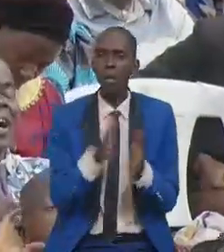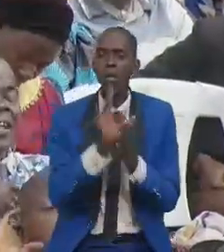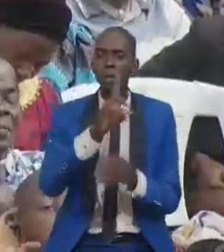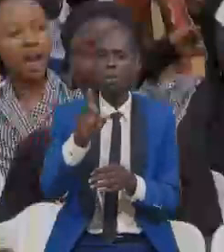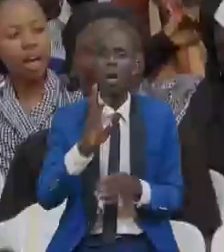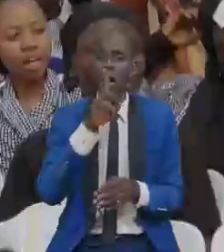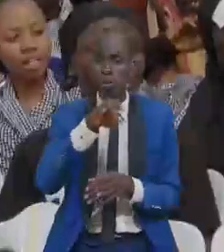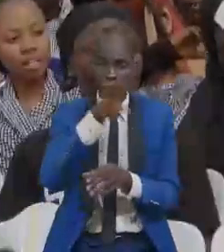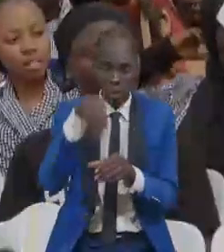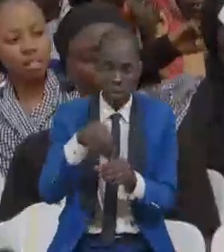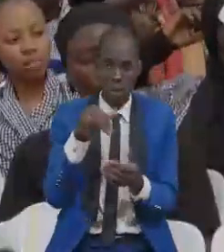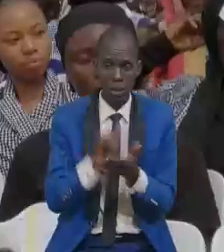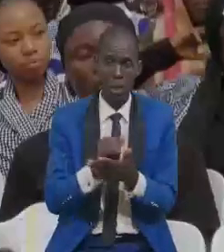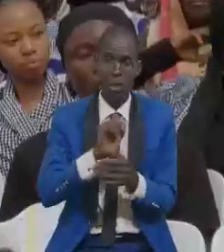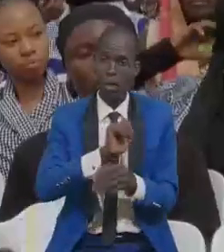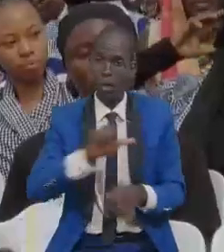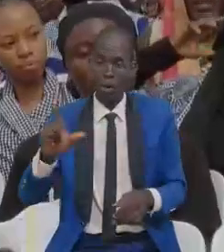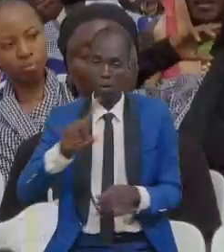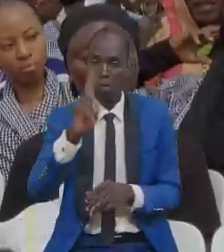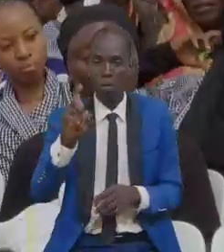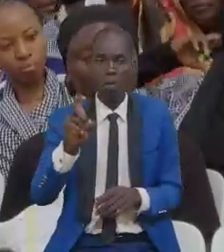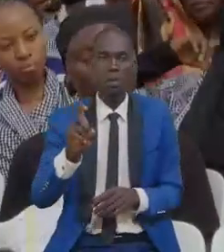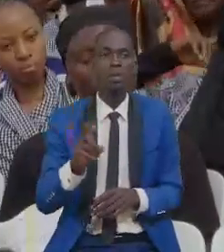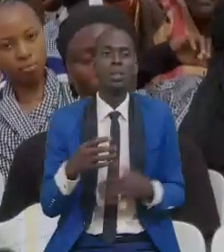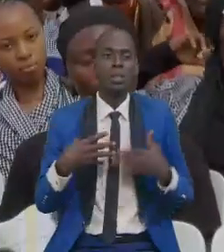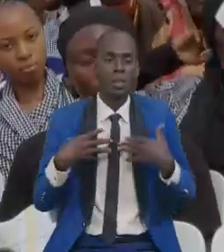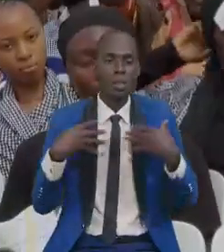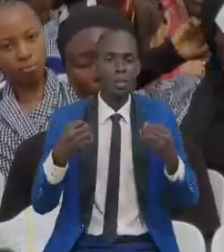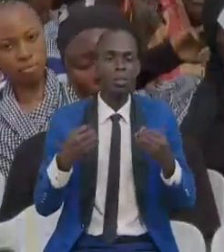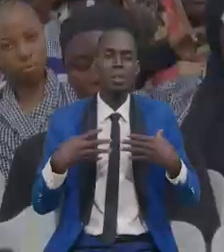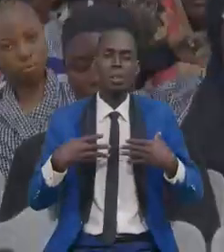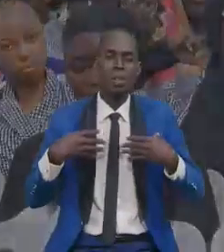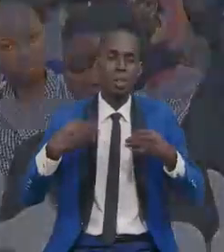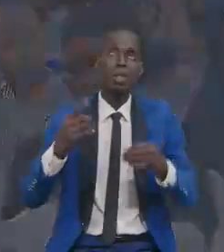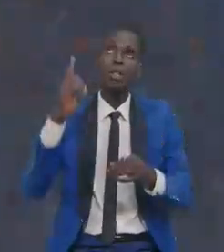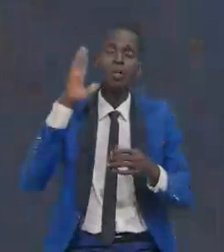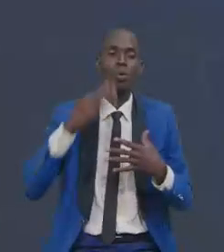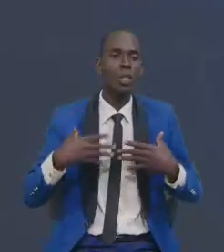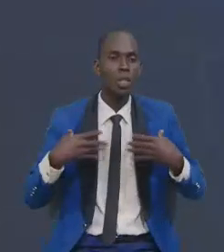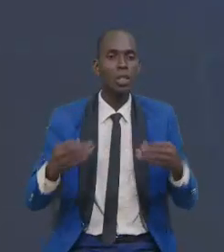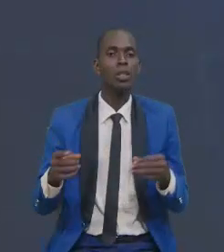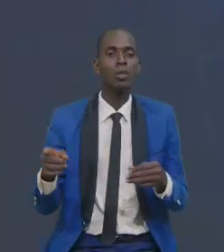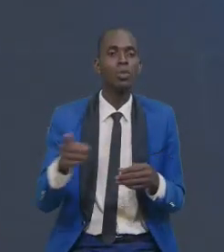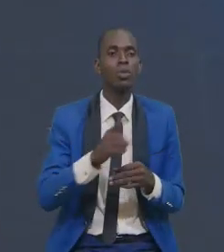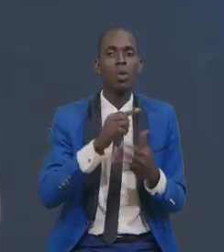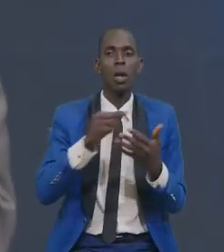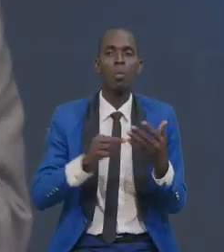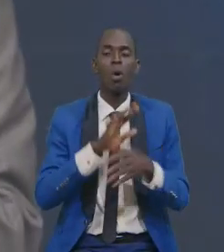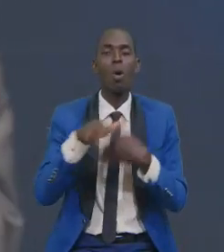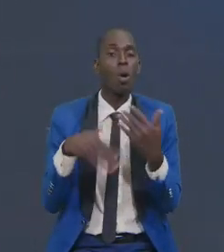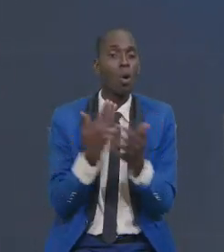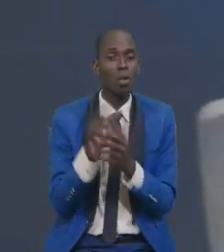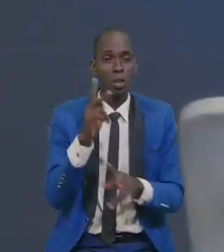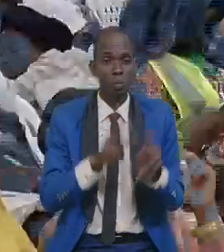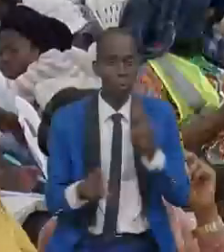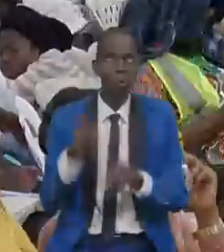included? Healing. Healing. He'll heal you among all the people. He will heal today